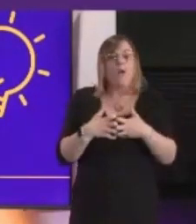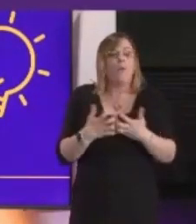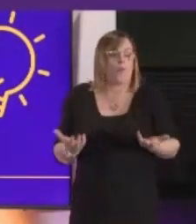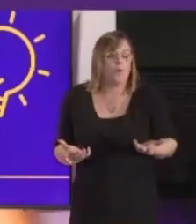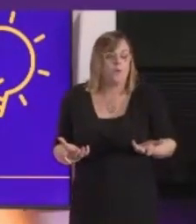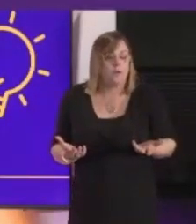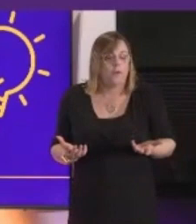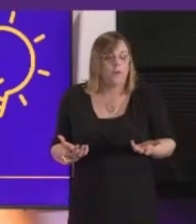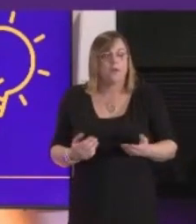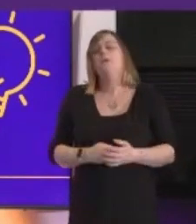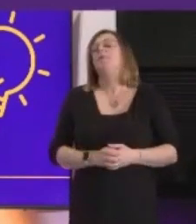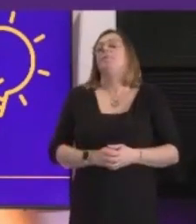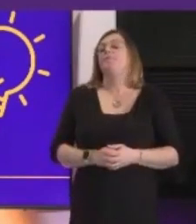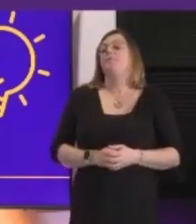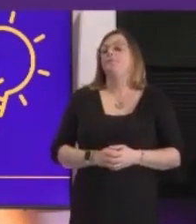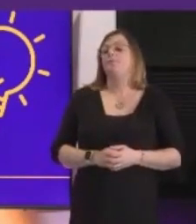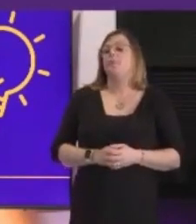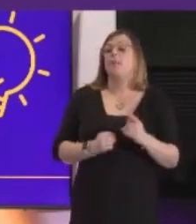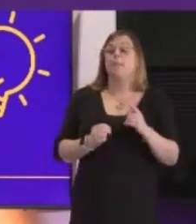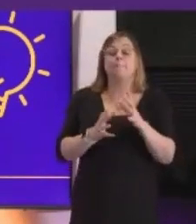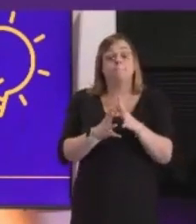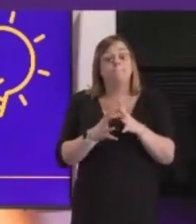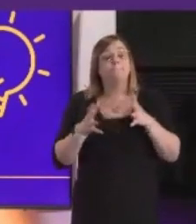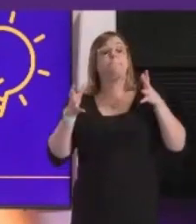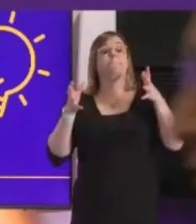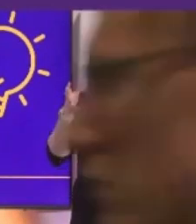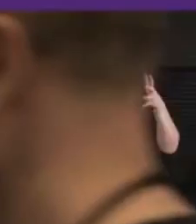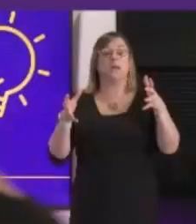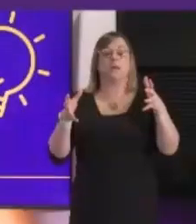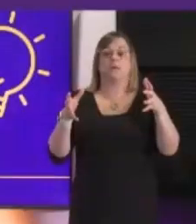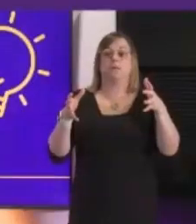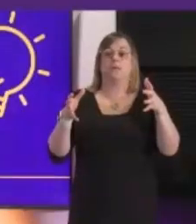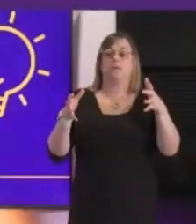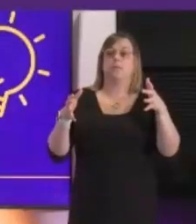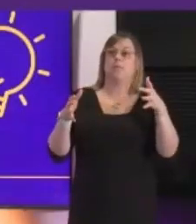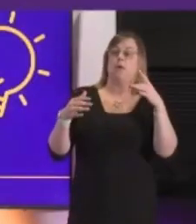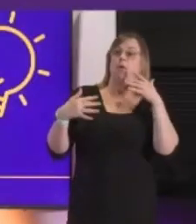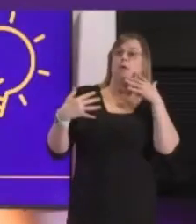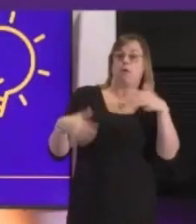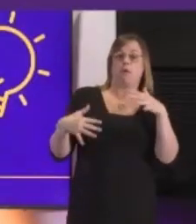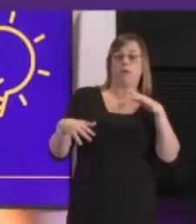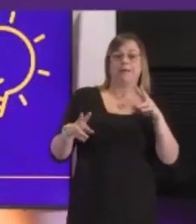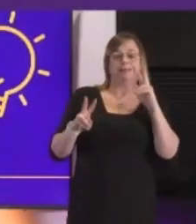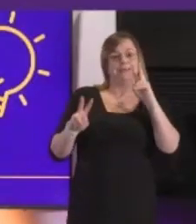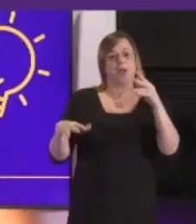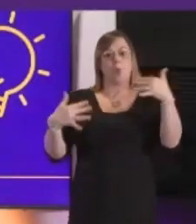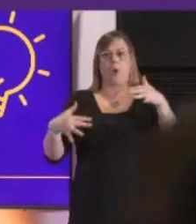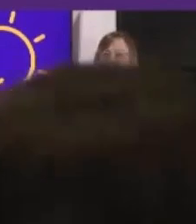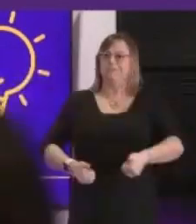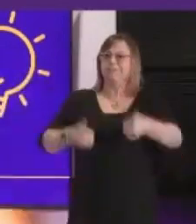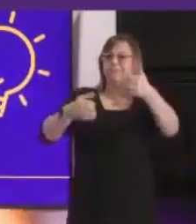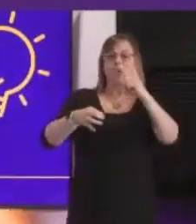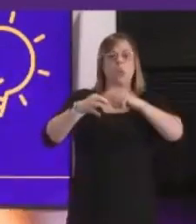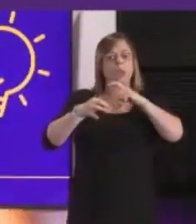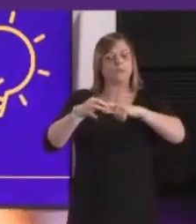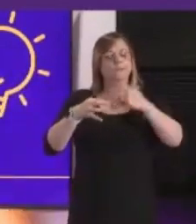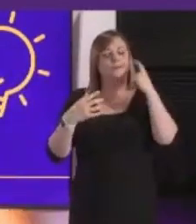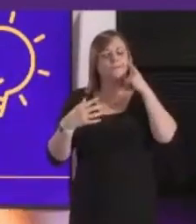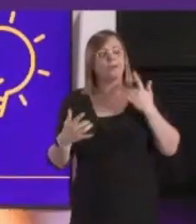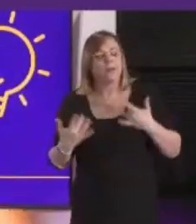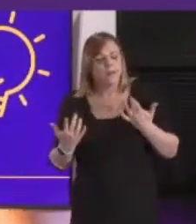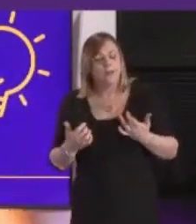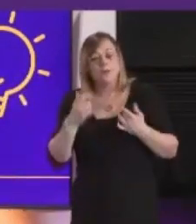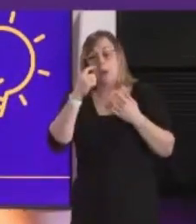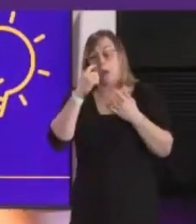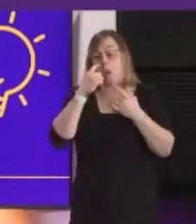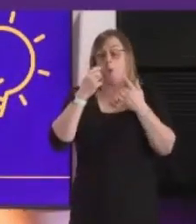most, biggest organizations, the people who they would look up to the most, it's seen as a mark of the utmost quality, in fact. So when you